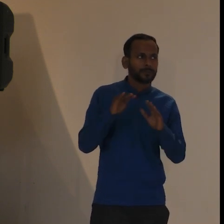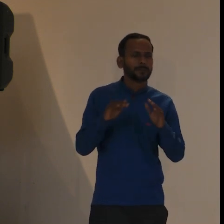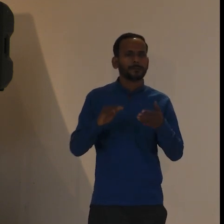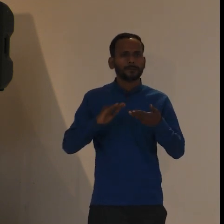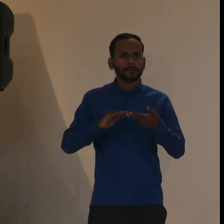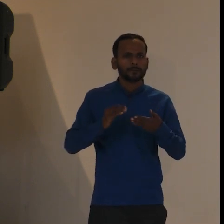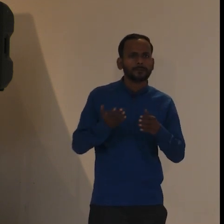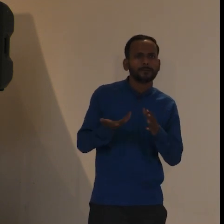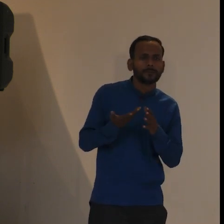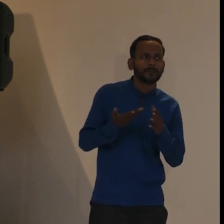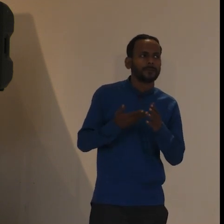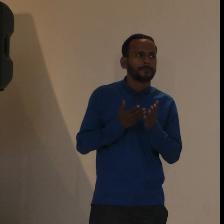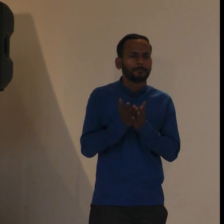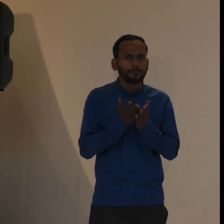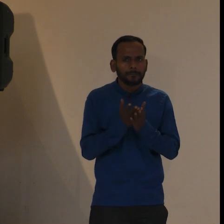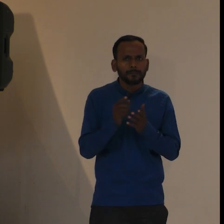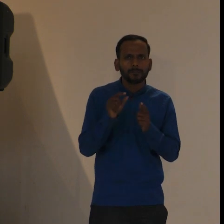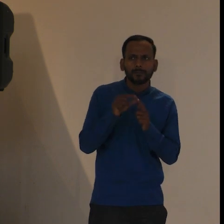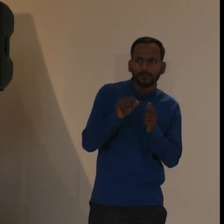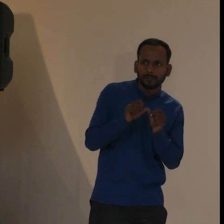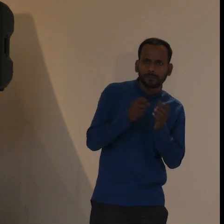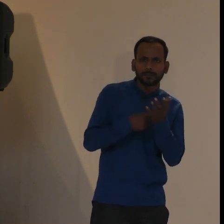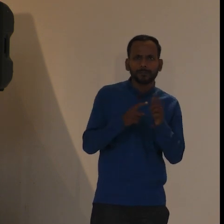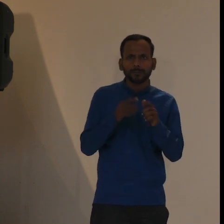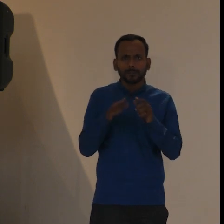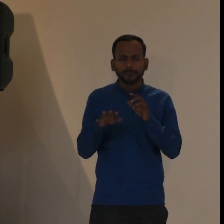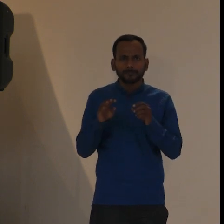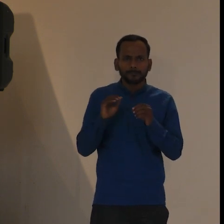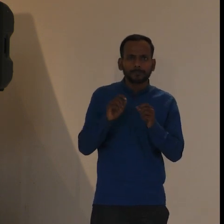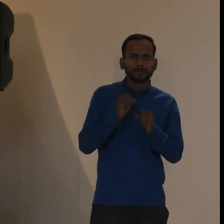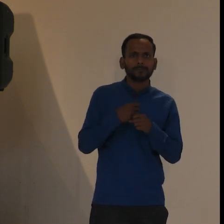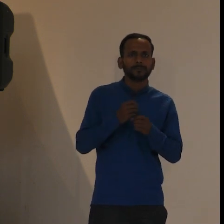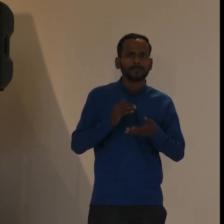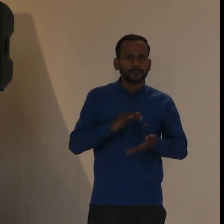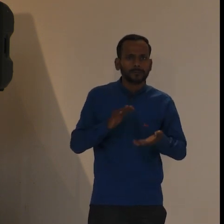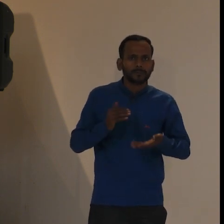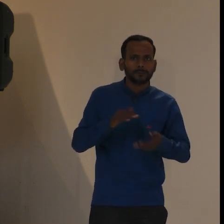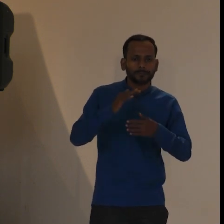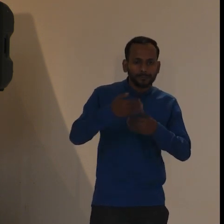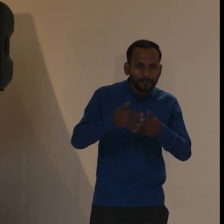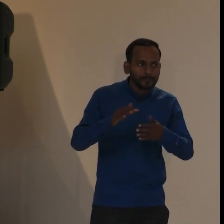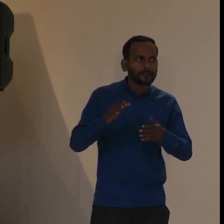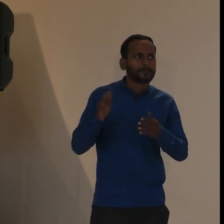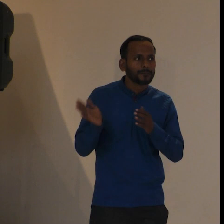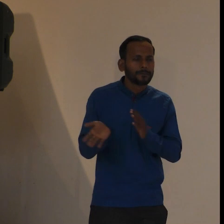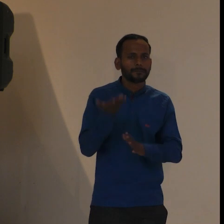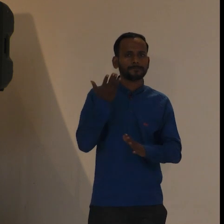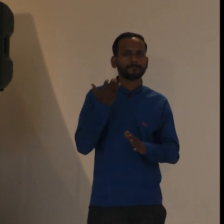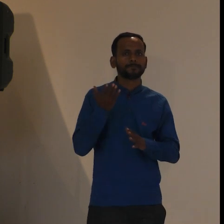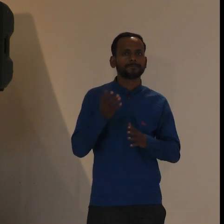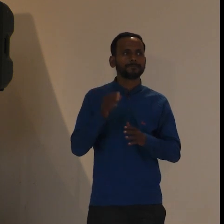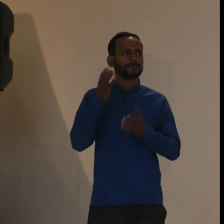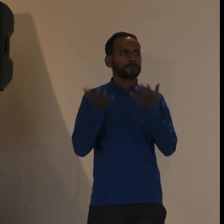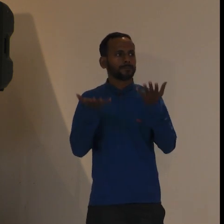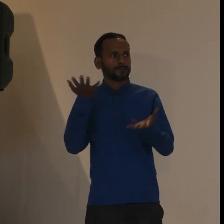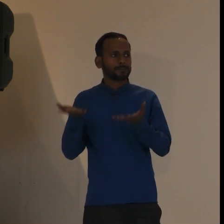married. And this is a kind of passing on of fertility, the idea of fertility from one generation to the other. So there are objects like that as